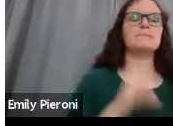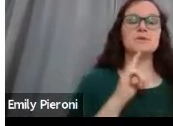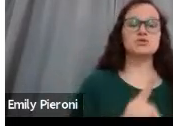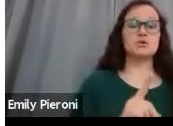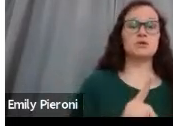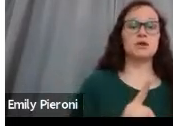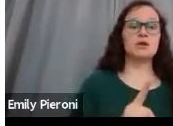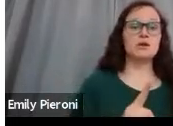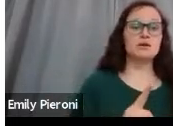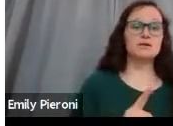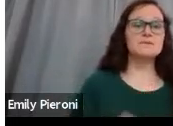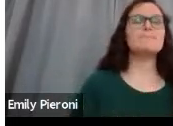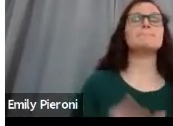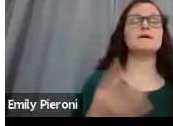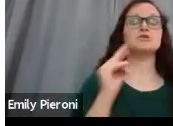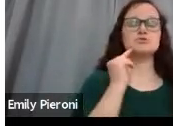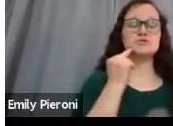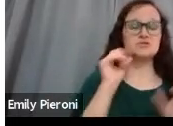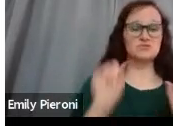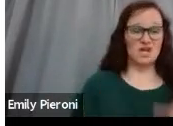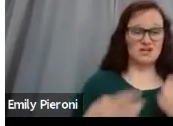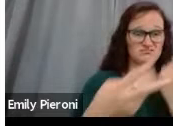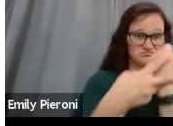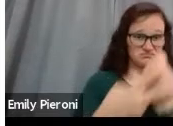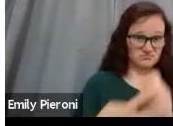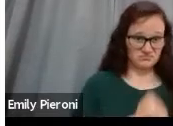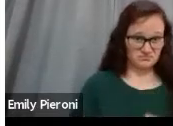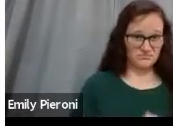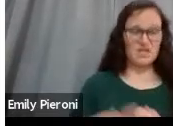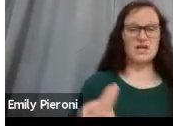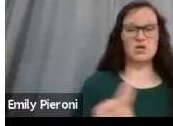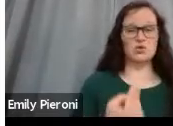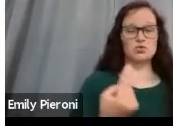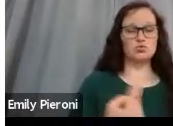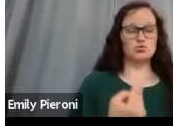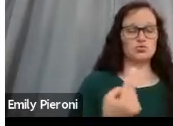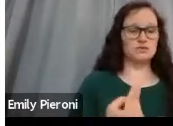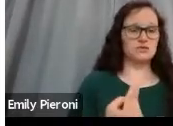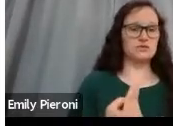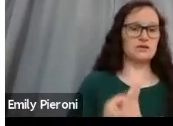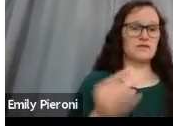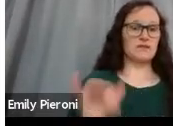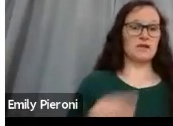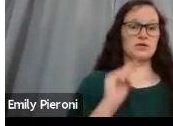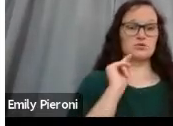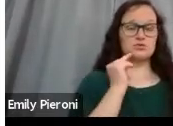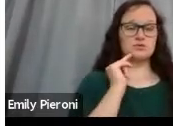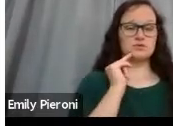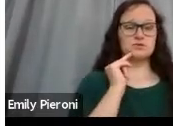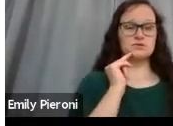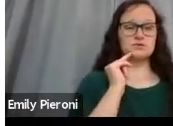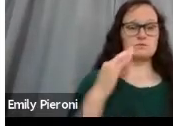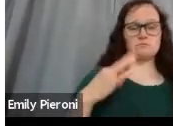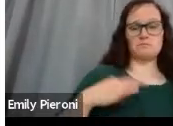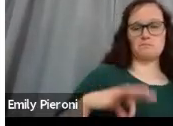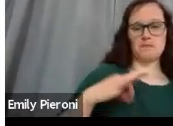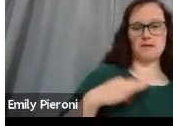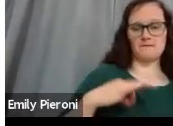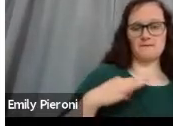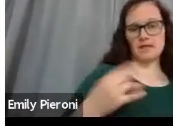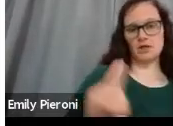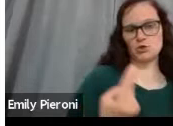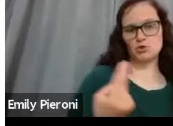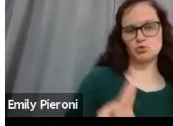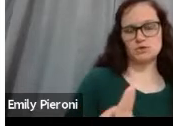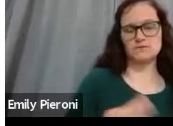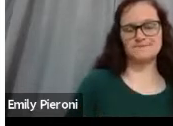in recycling scheme and utilizing those captured nutrients to beneficial use. This is going to be